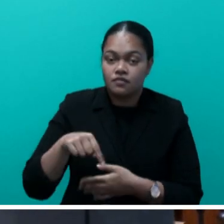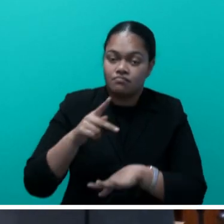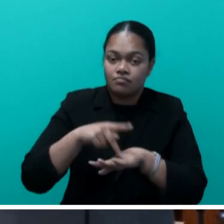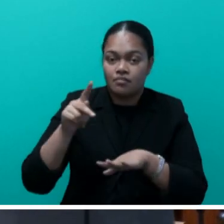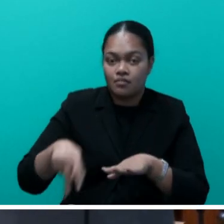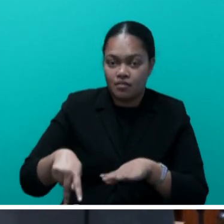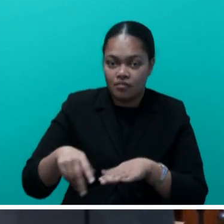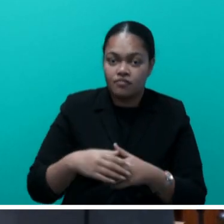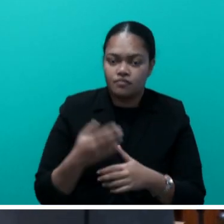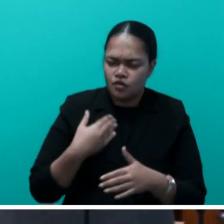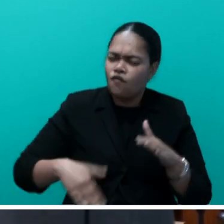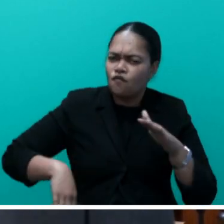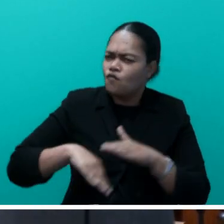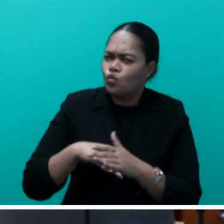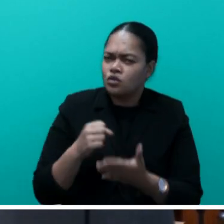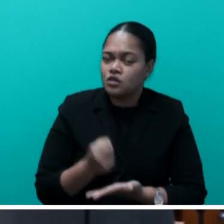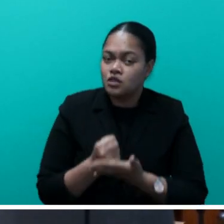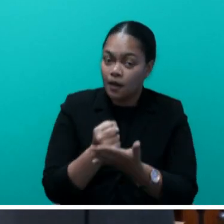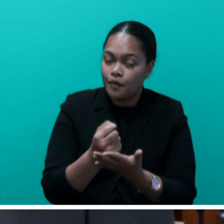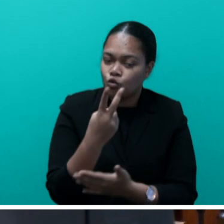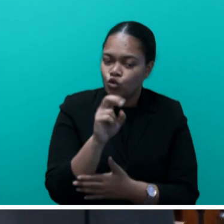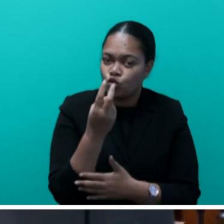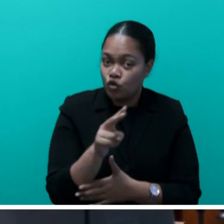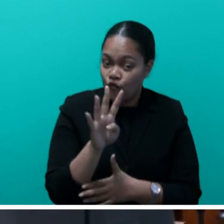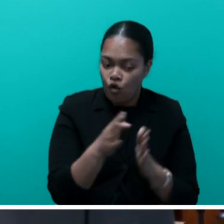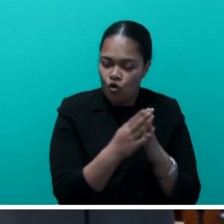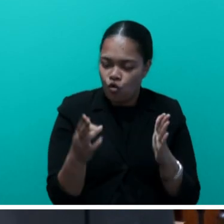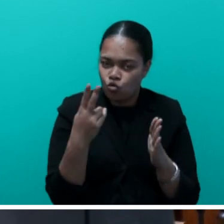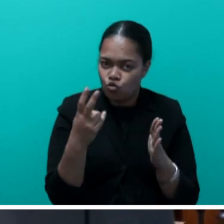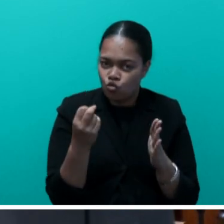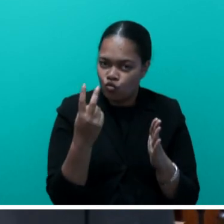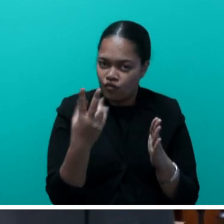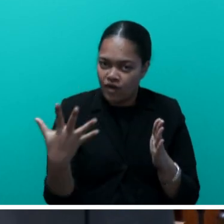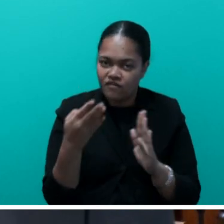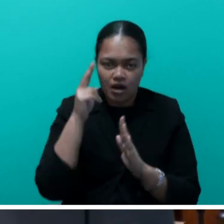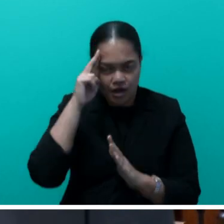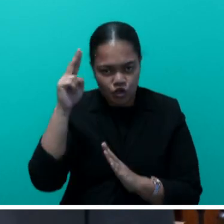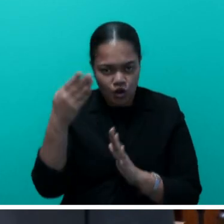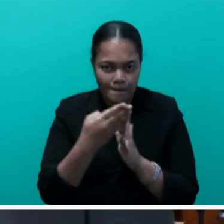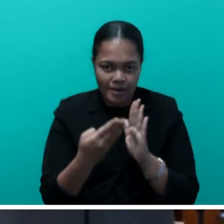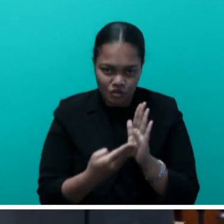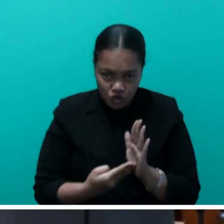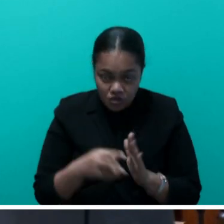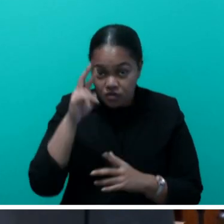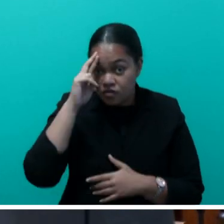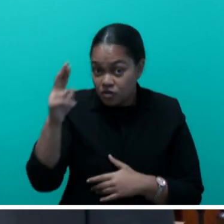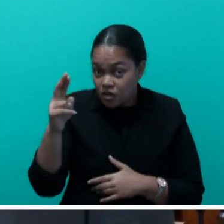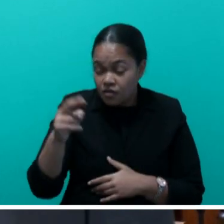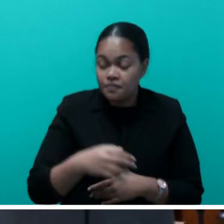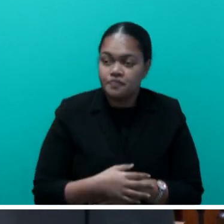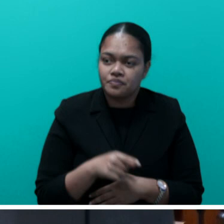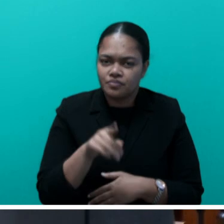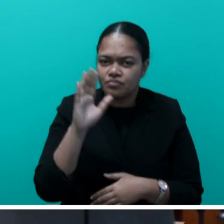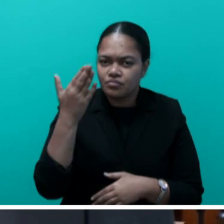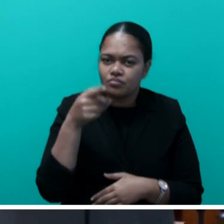to lend my full support to the 2024-2025 National Budget. Mr. Speaker, sir, at the outset, the